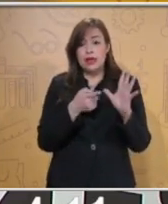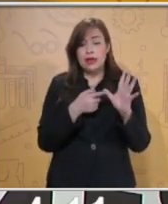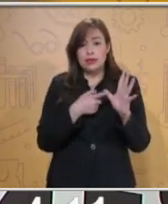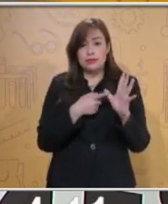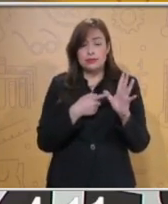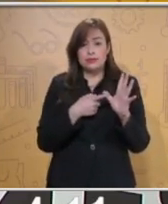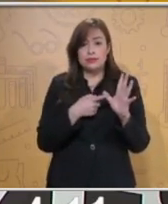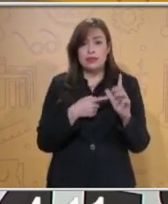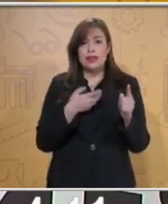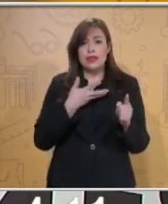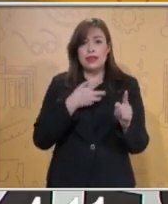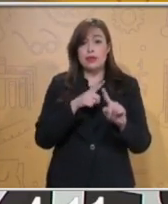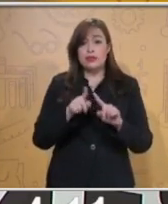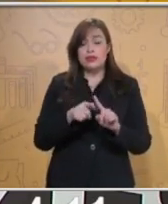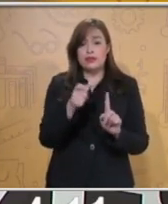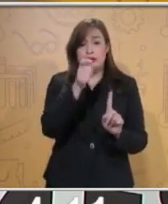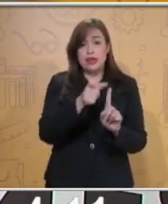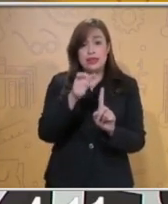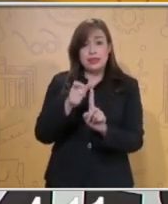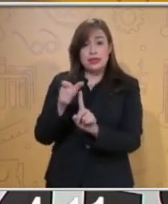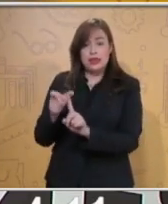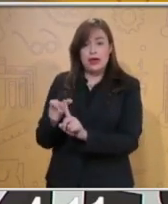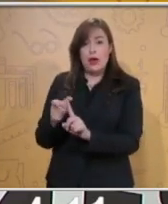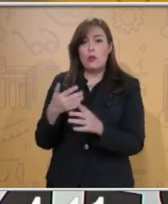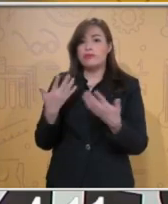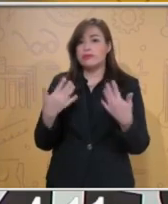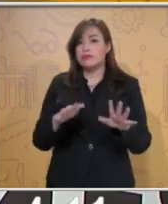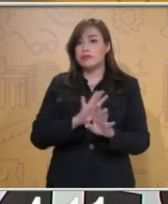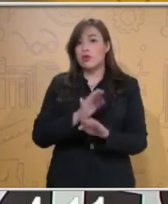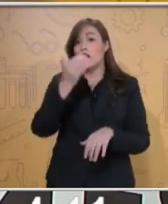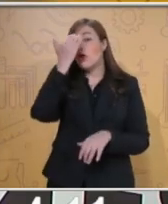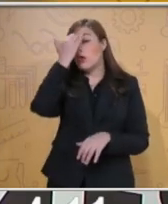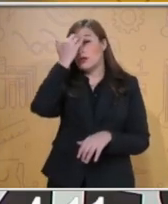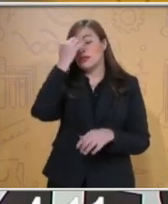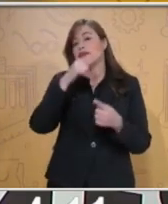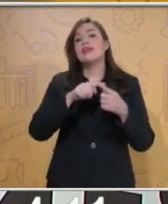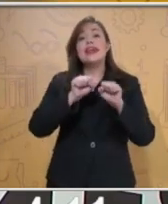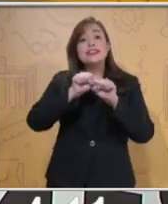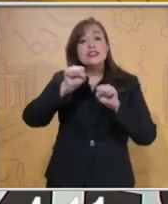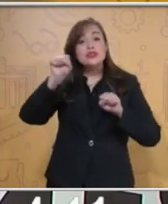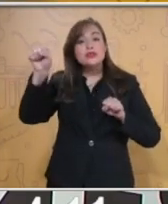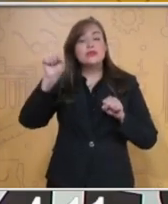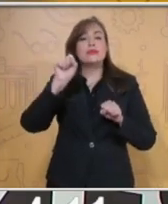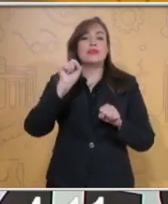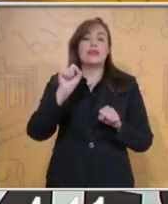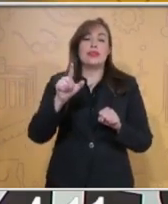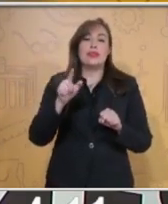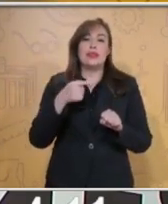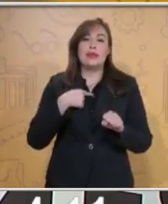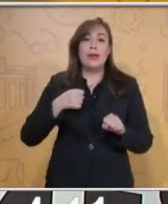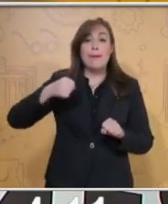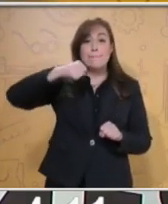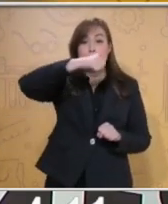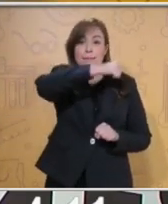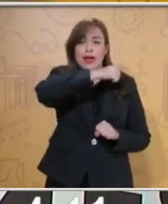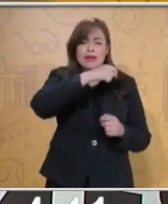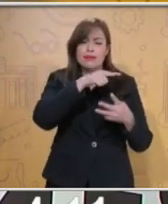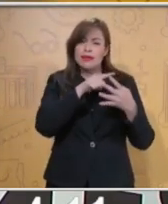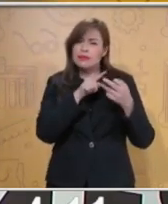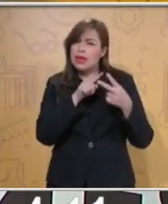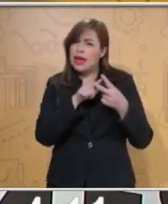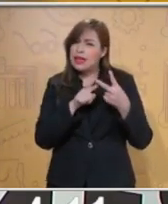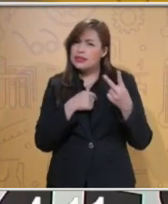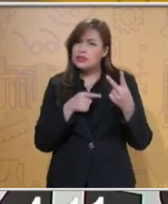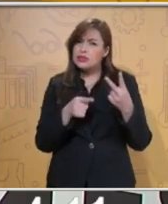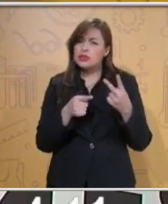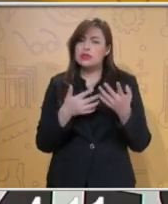two characters, two very popular characters, Superman and Batman. They are the characters of the Justice